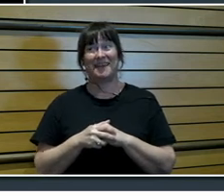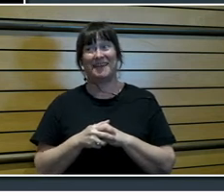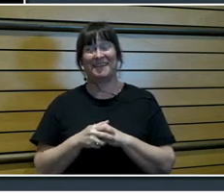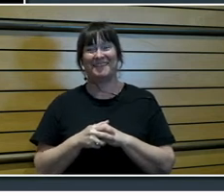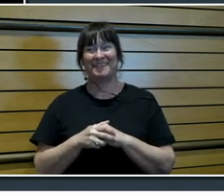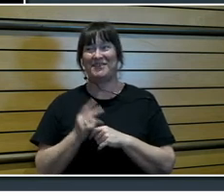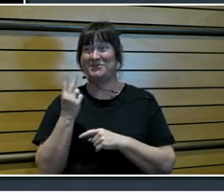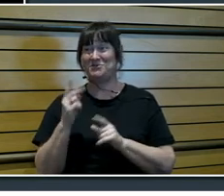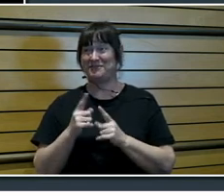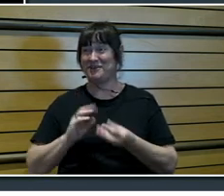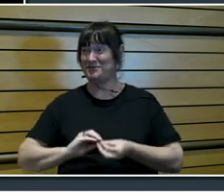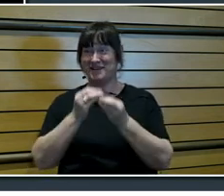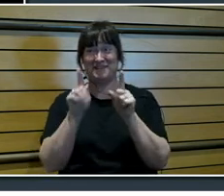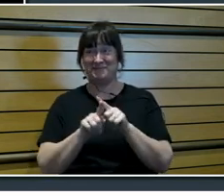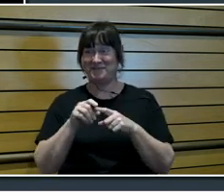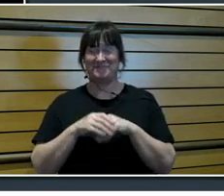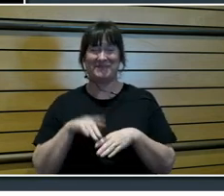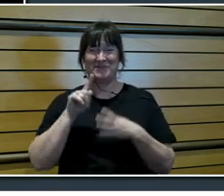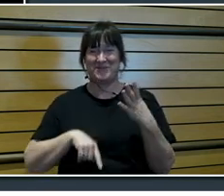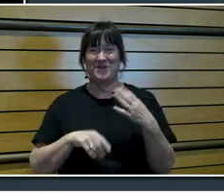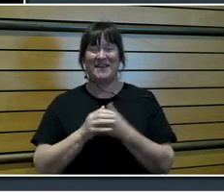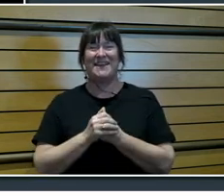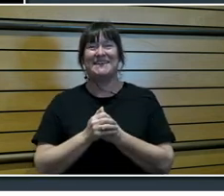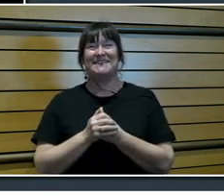it'll be on the wall there for you.